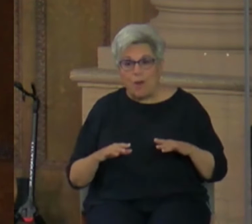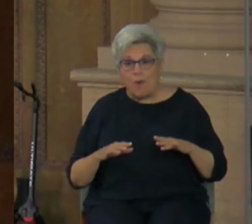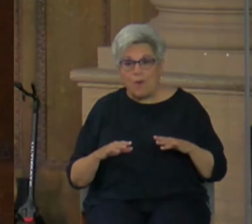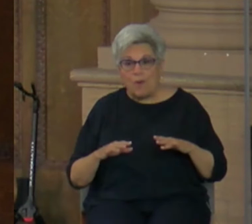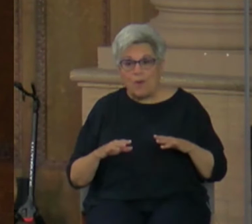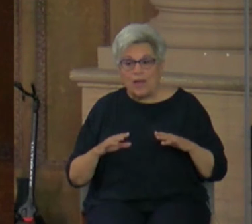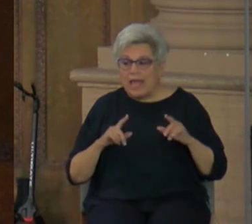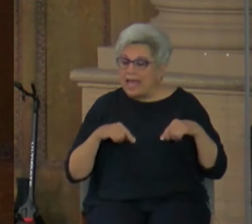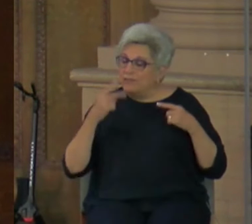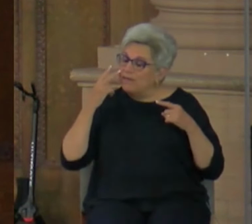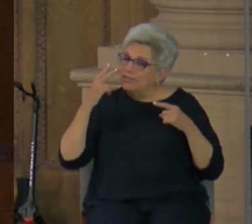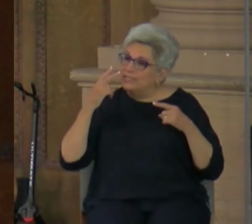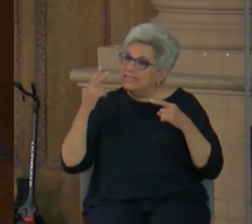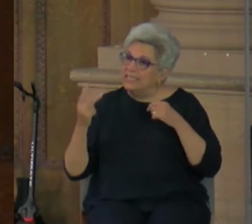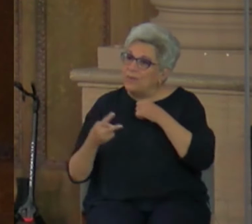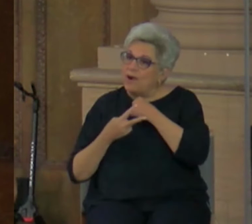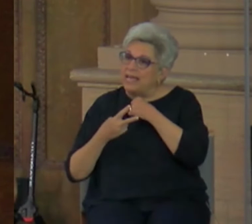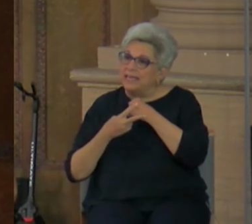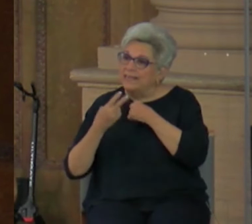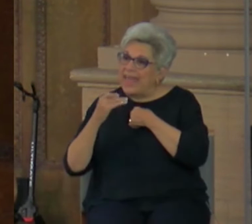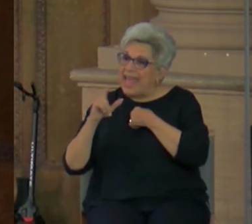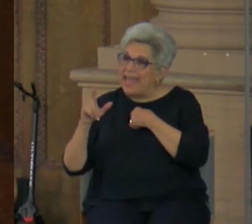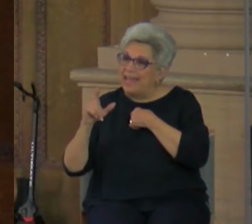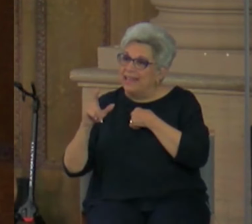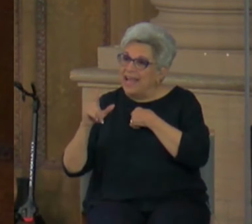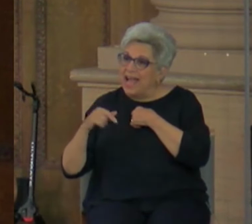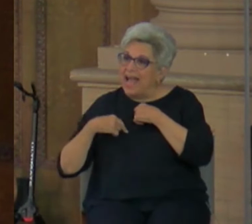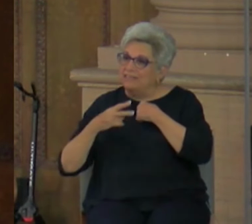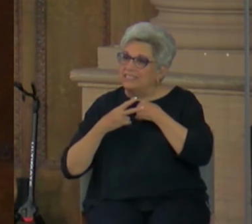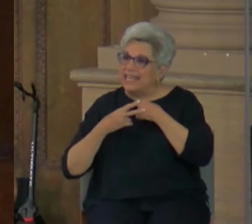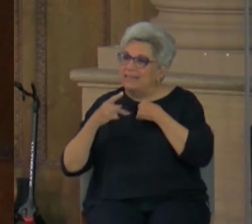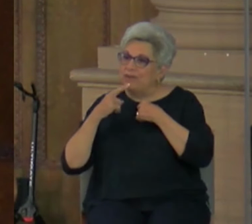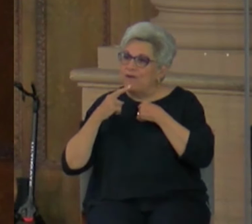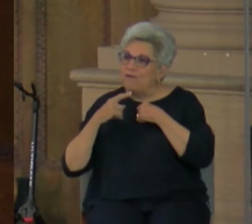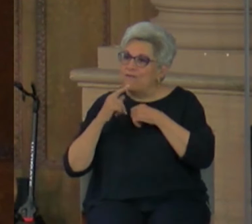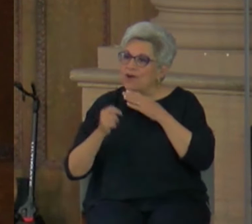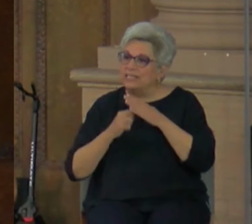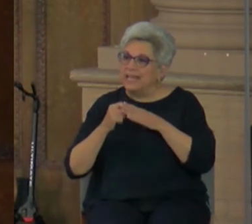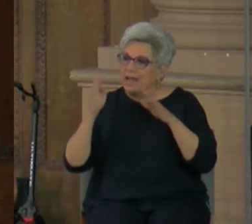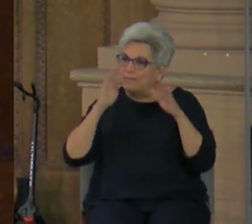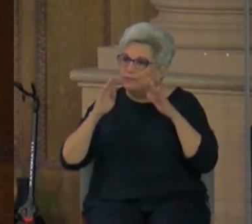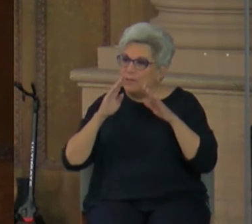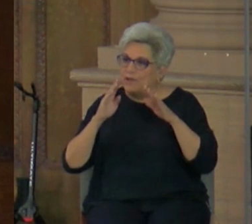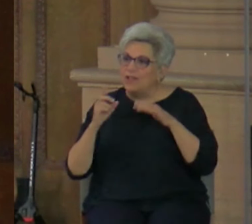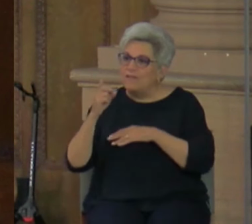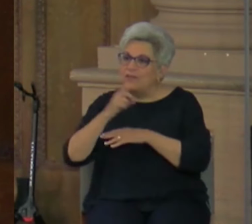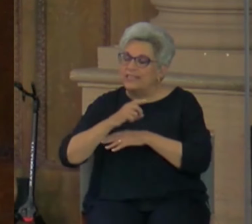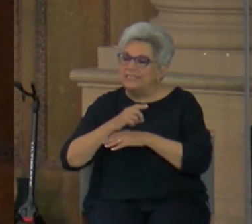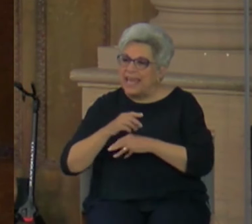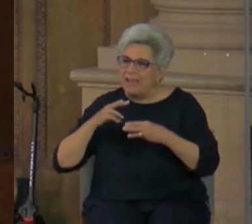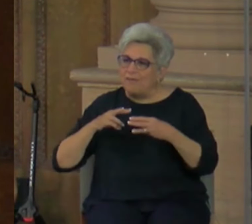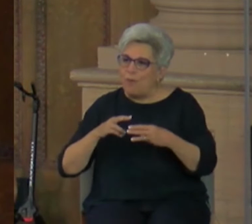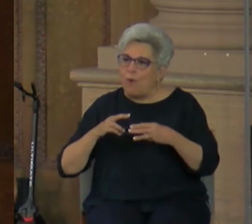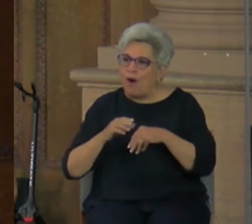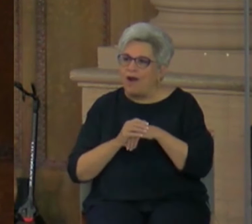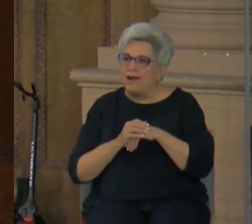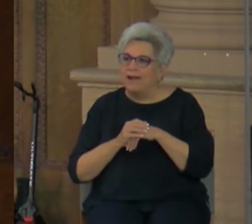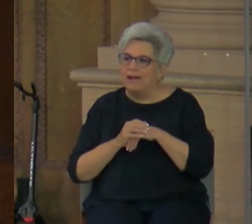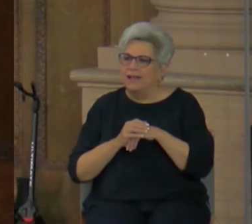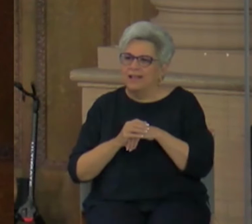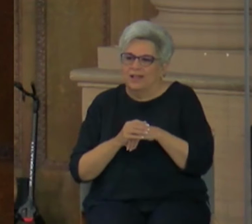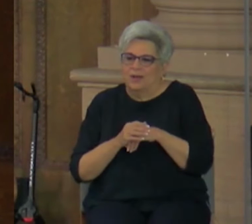have you seen the storehouses of the hail, which I have reserved for the time of trouble, for the day of battle and war? What is the